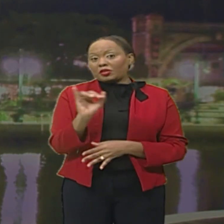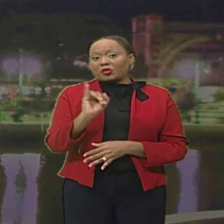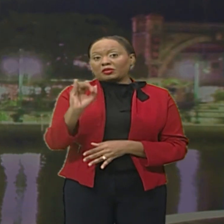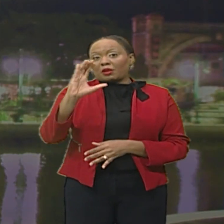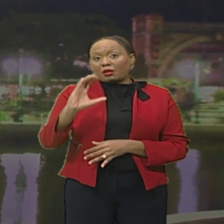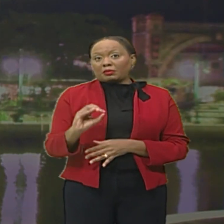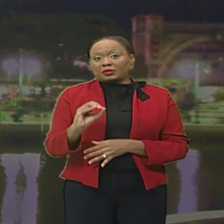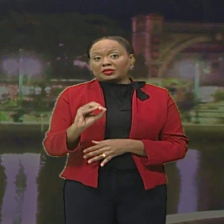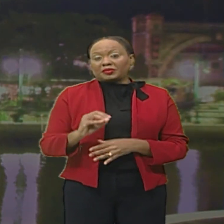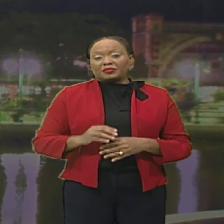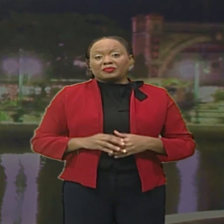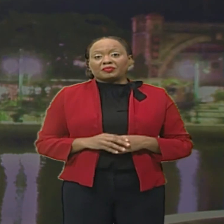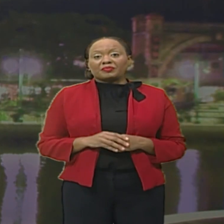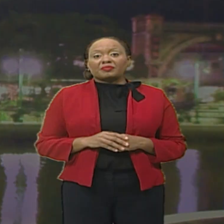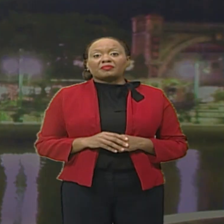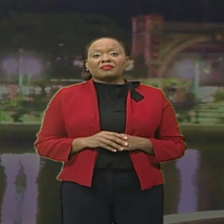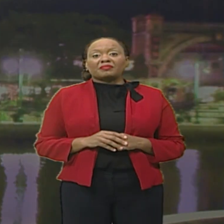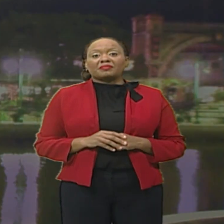General Insurance.